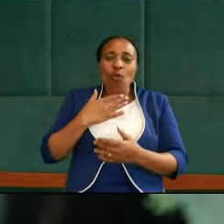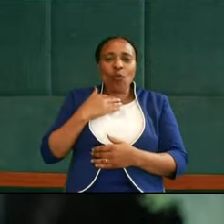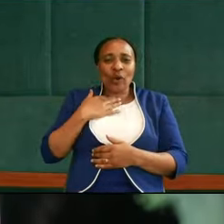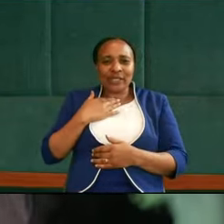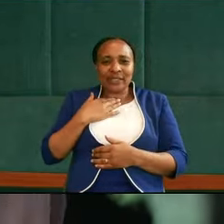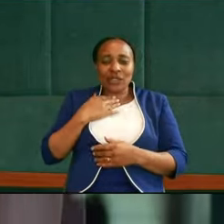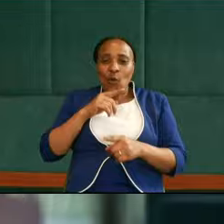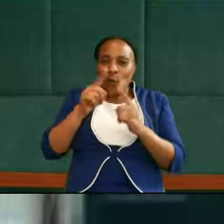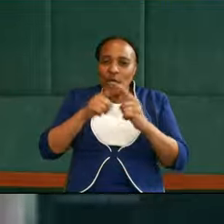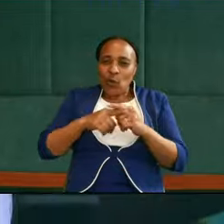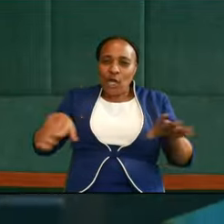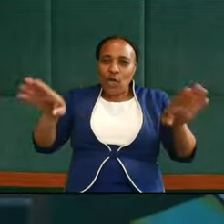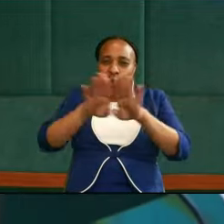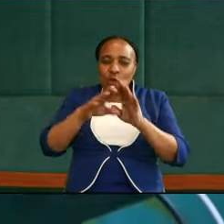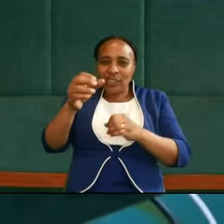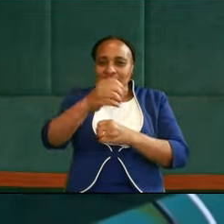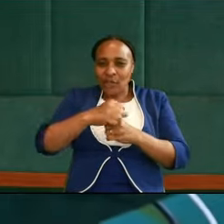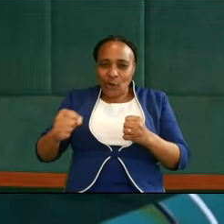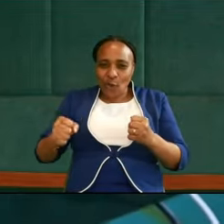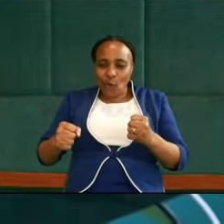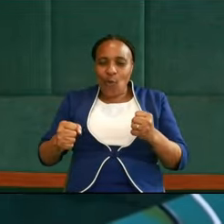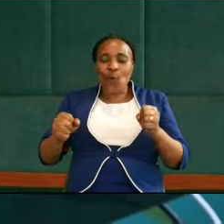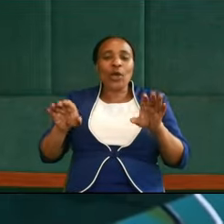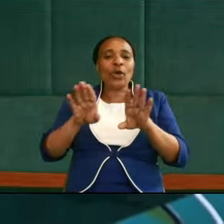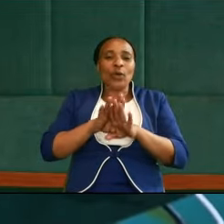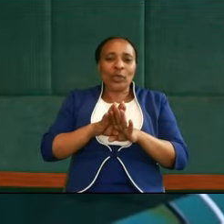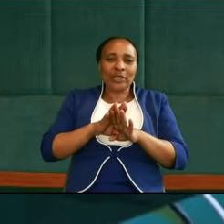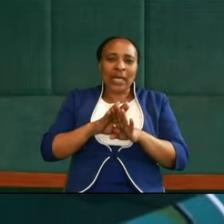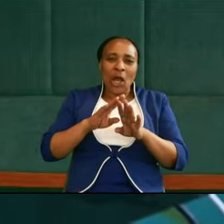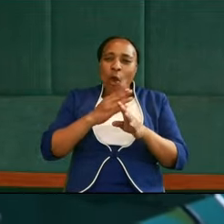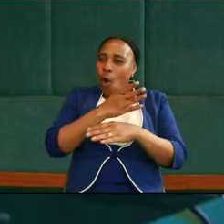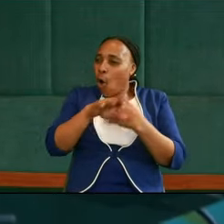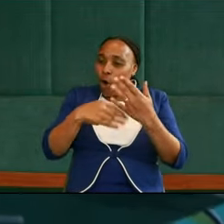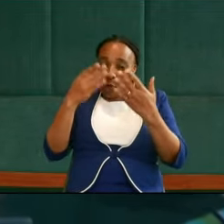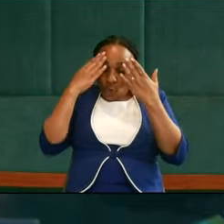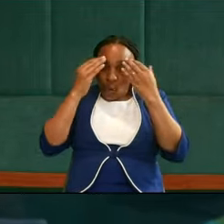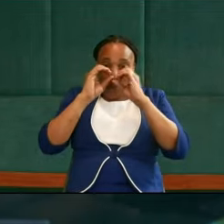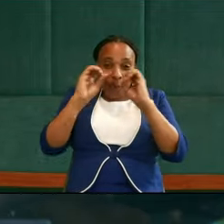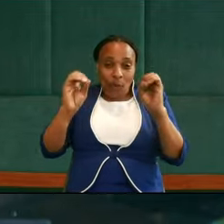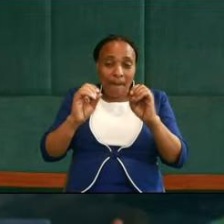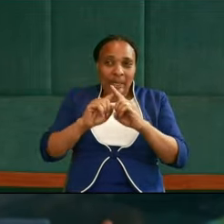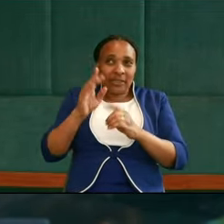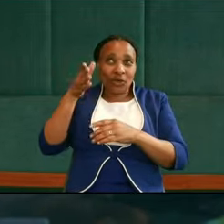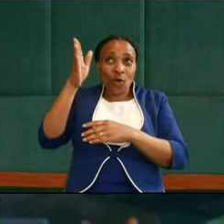secret calls. Everybody may not know, but he knows.